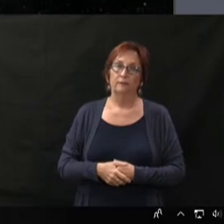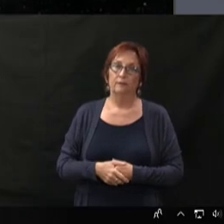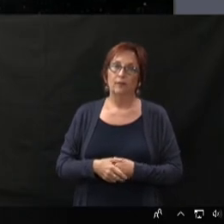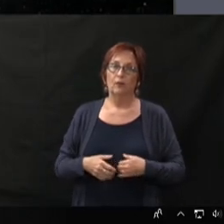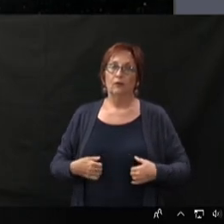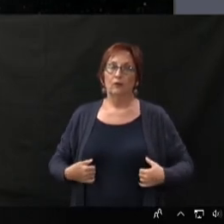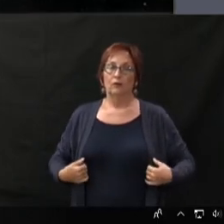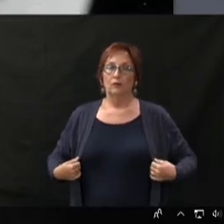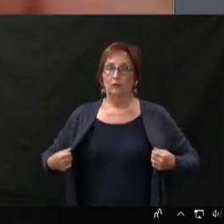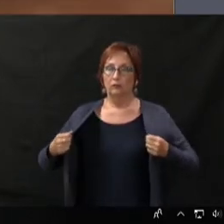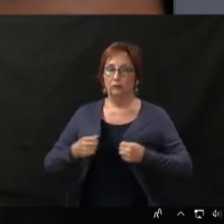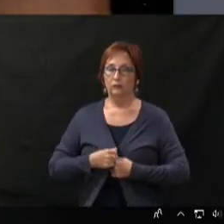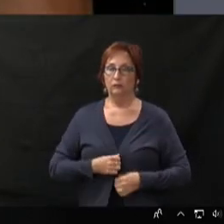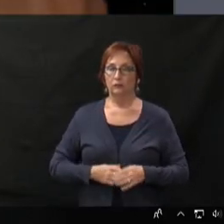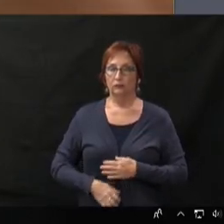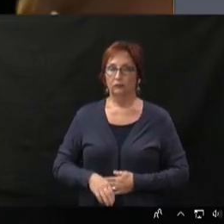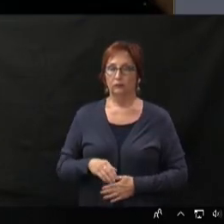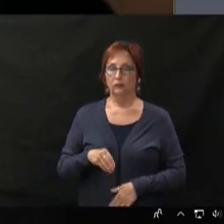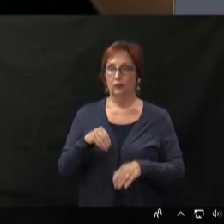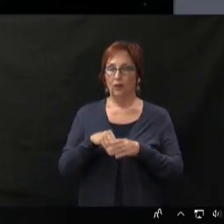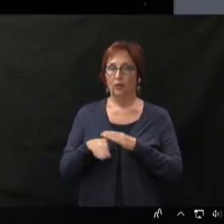in your